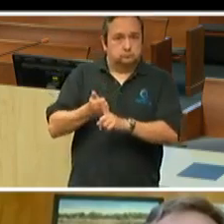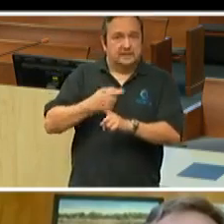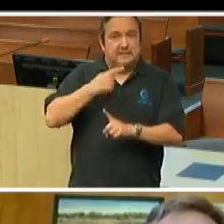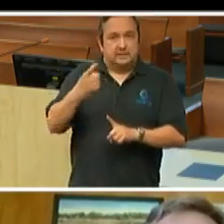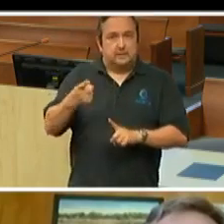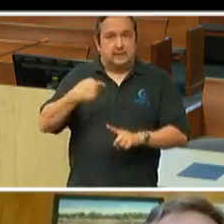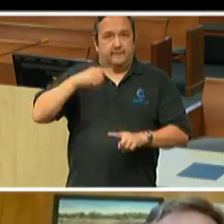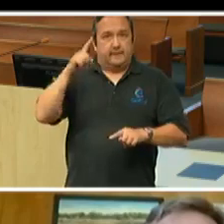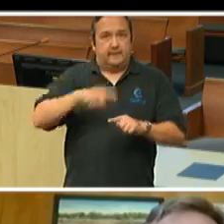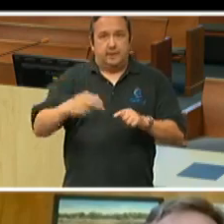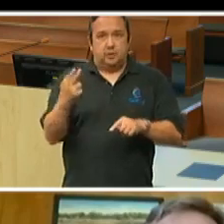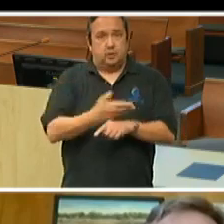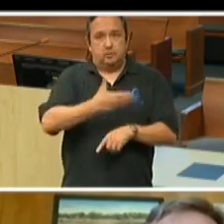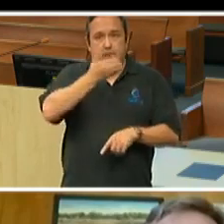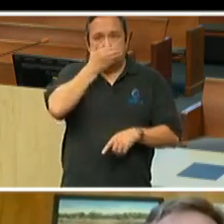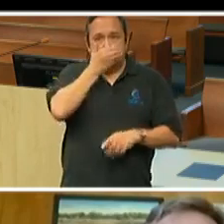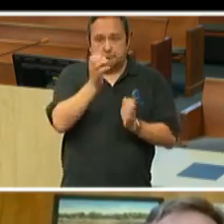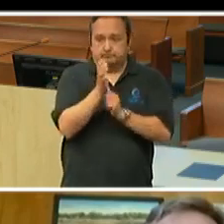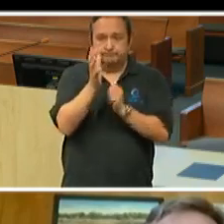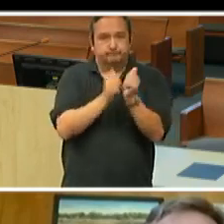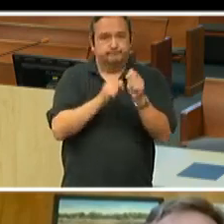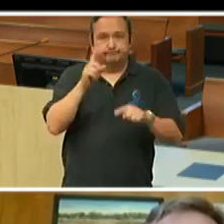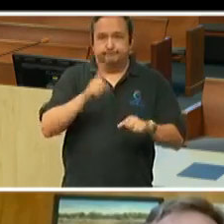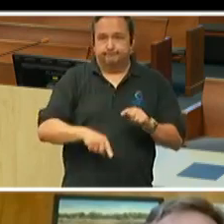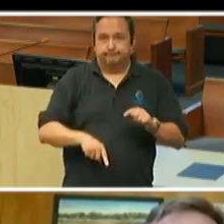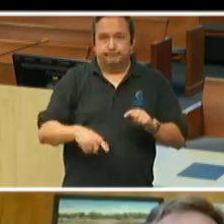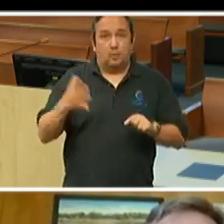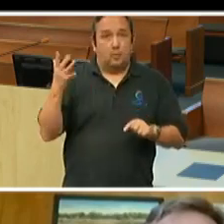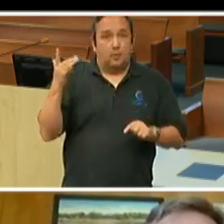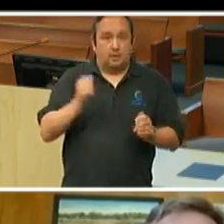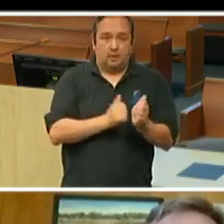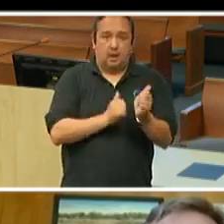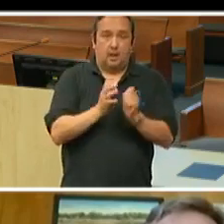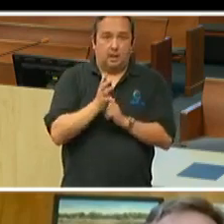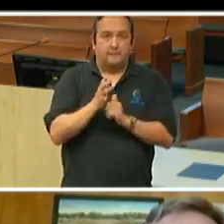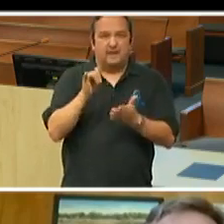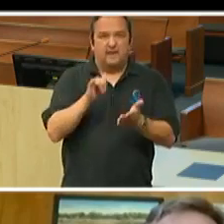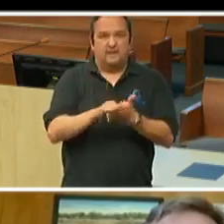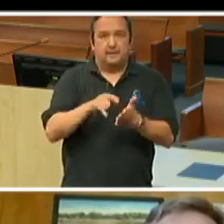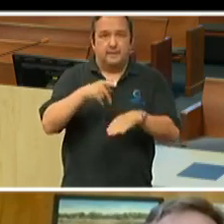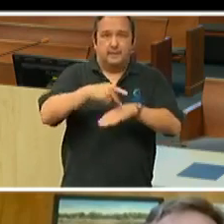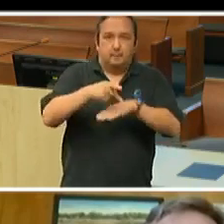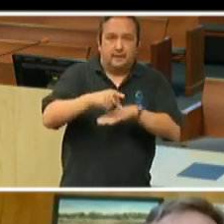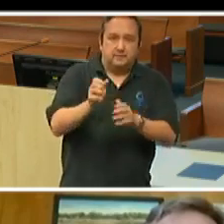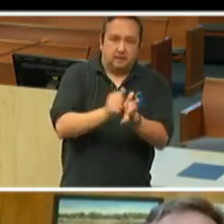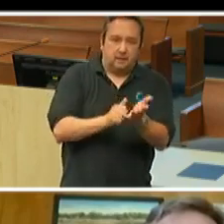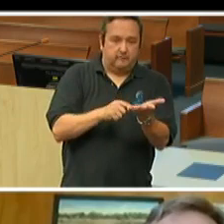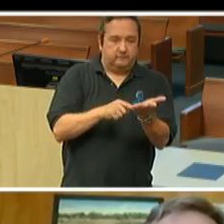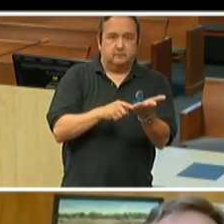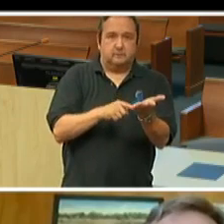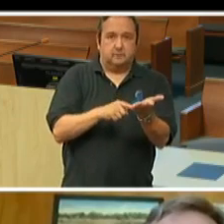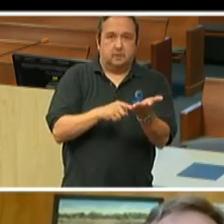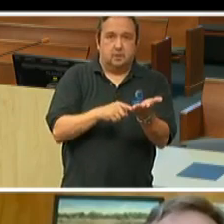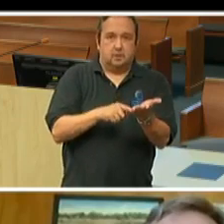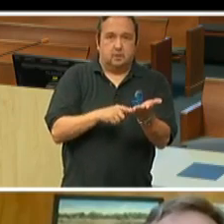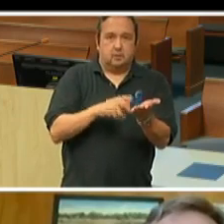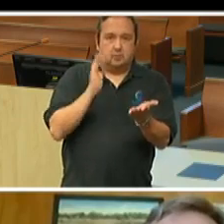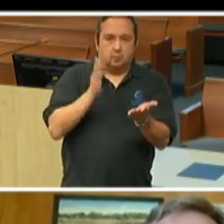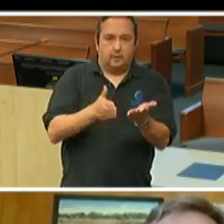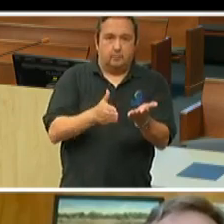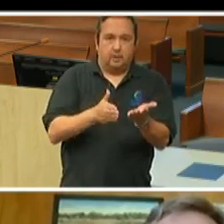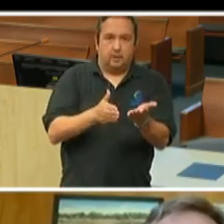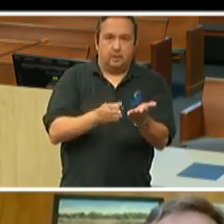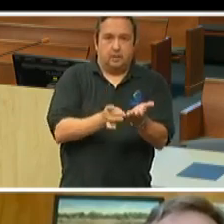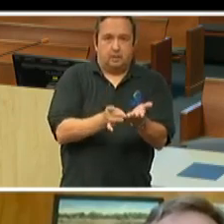they can't wear face masks or gloves because the plastic in the gloves is what's going to be